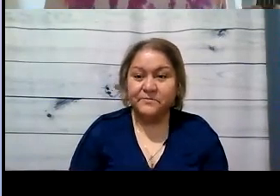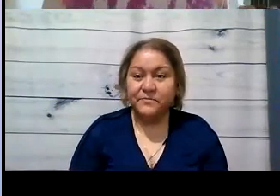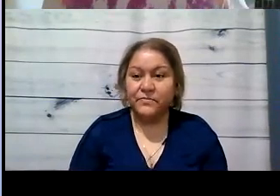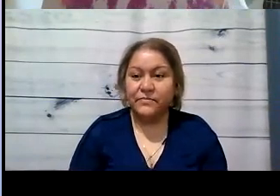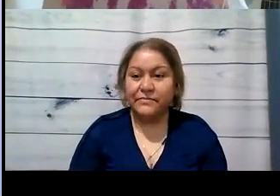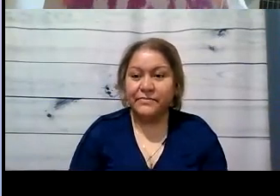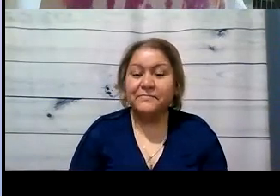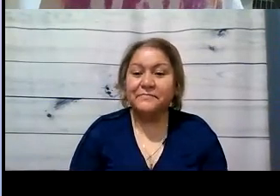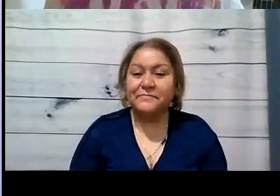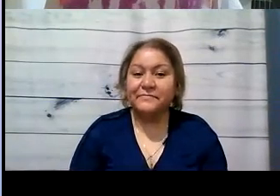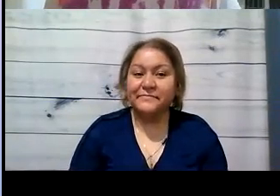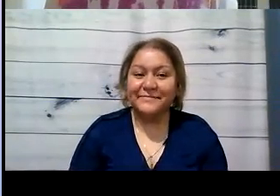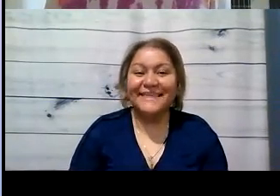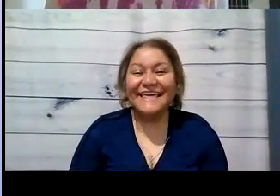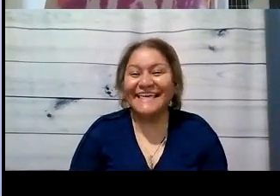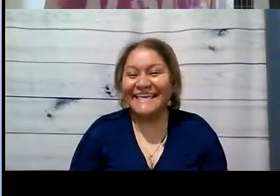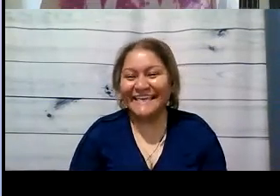We hadn't done this one yet. I couldn't believe it.